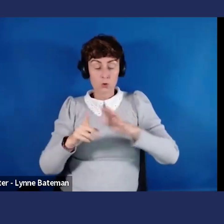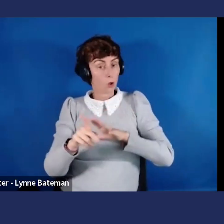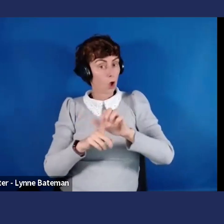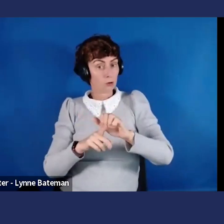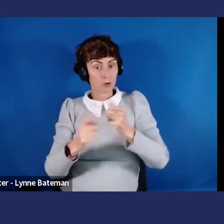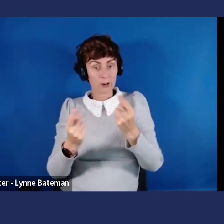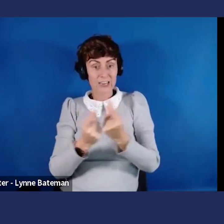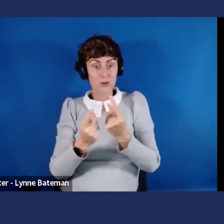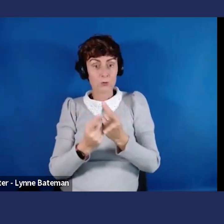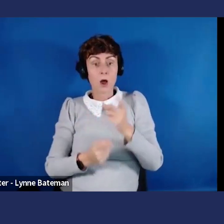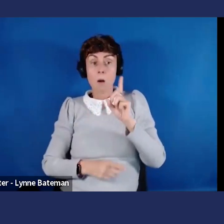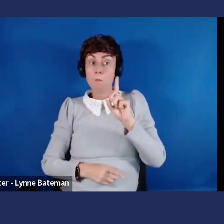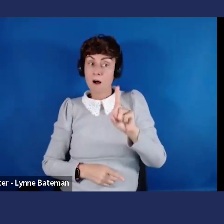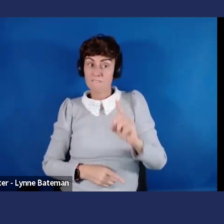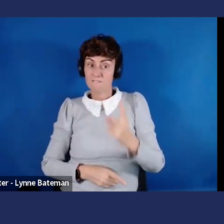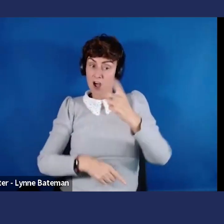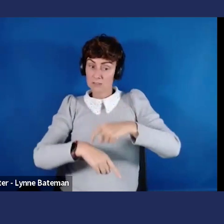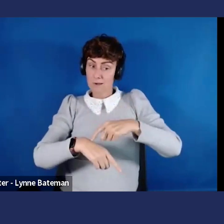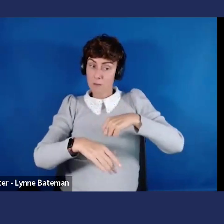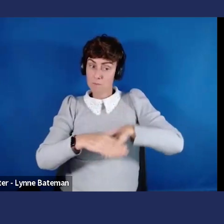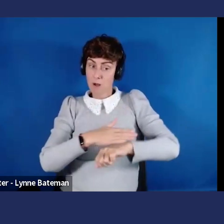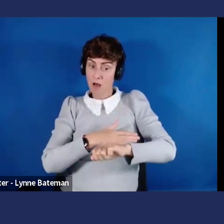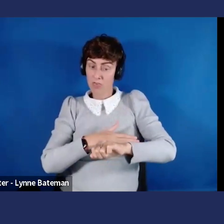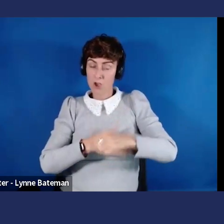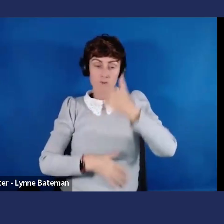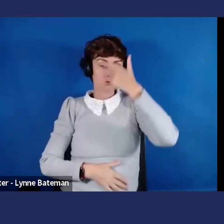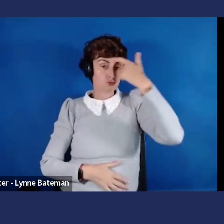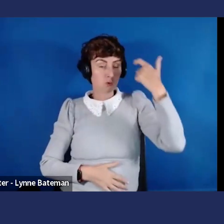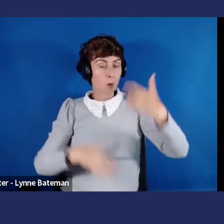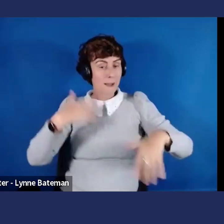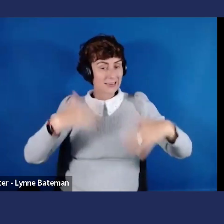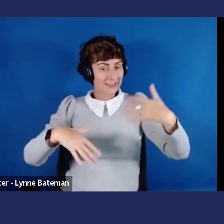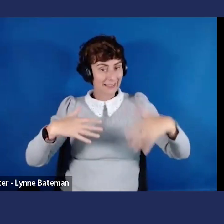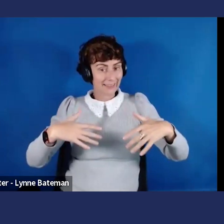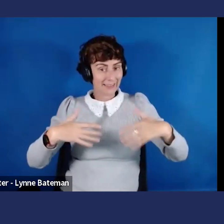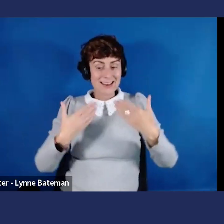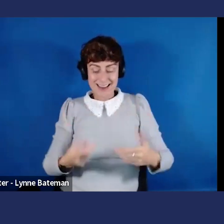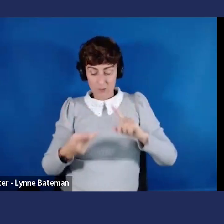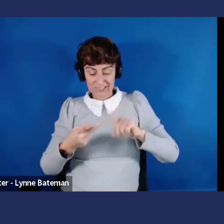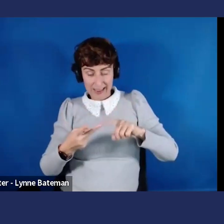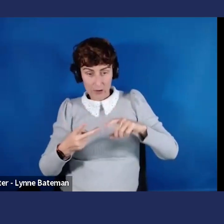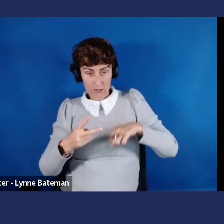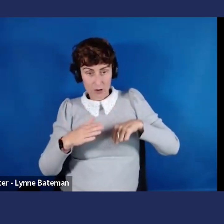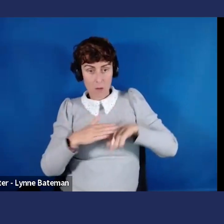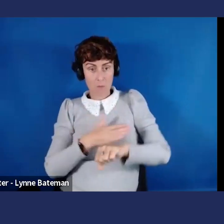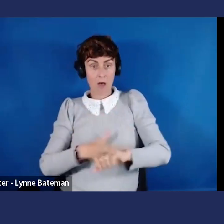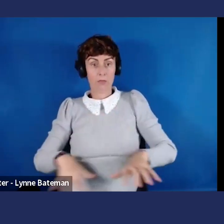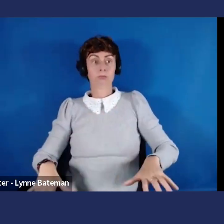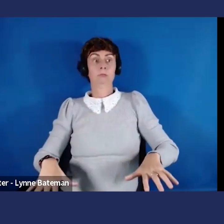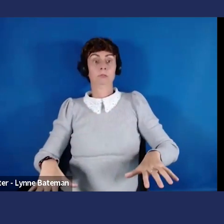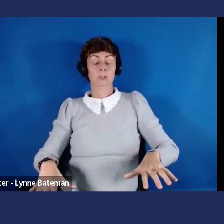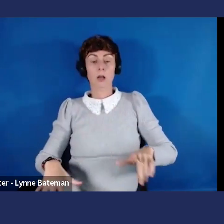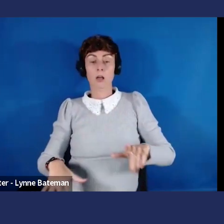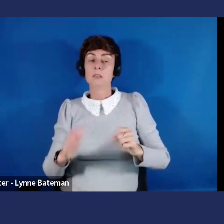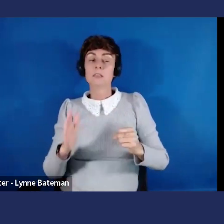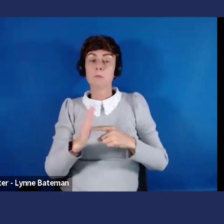very traumatic first birth, and therefore they're coming back into the birthing system with trauma. It's really, really important that we accept that